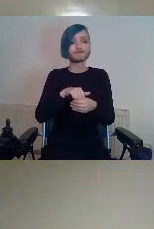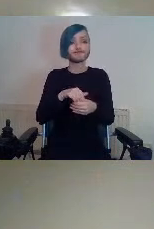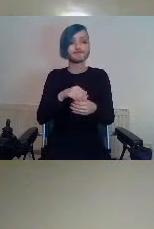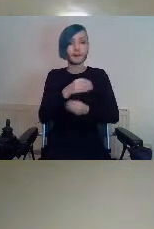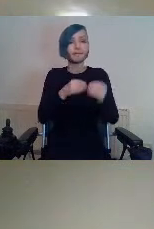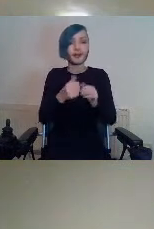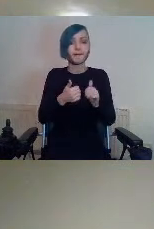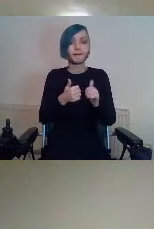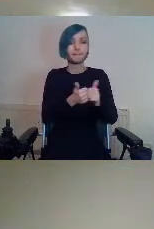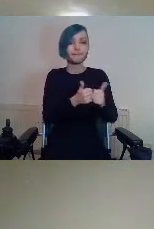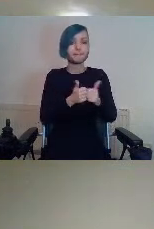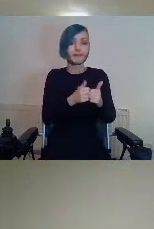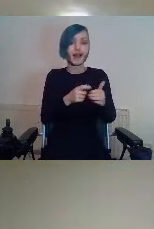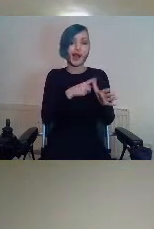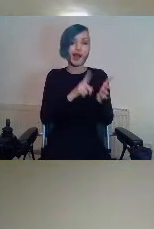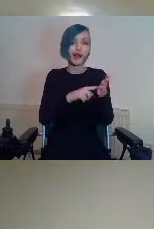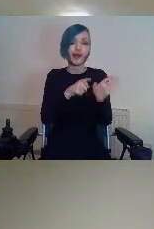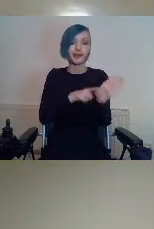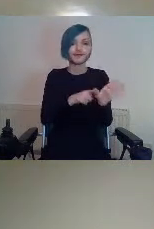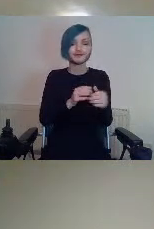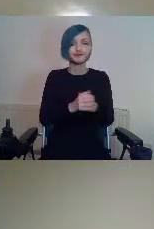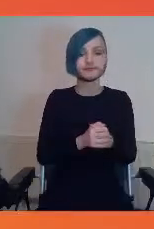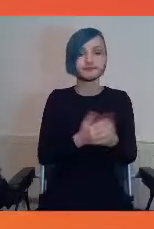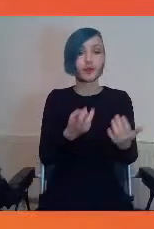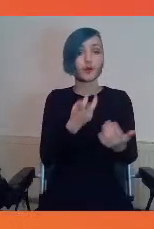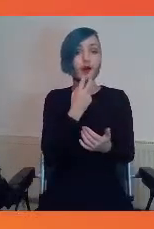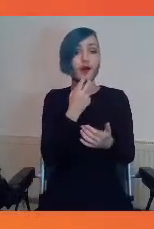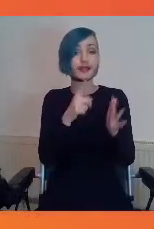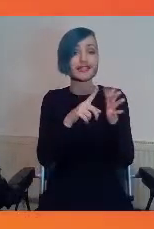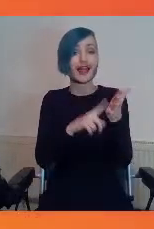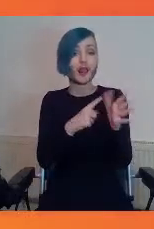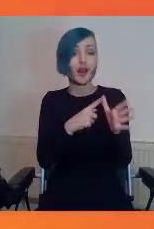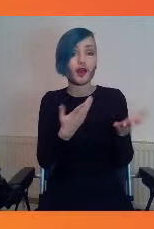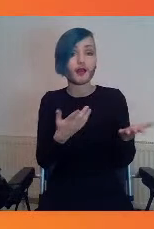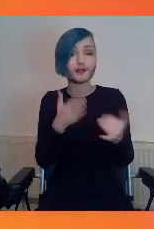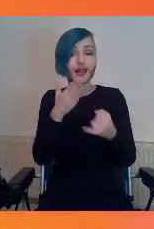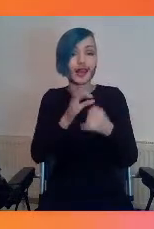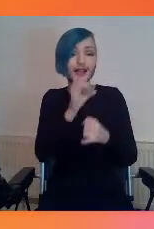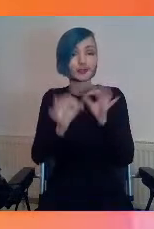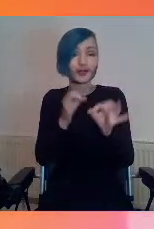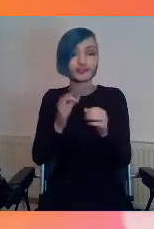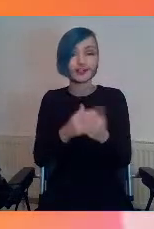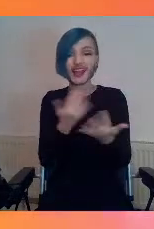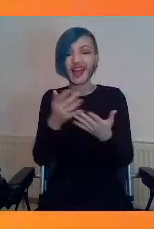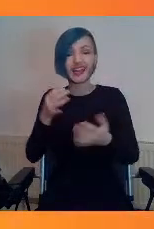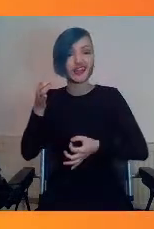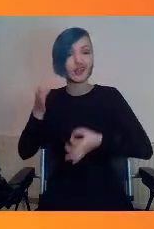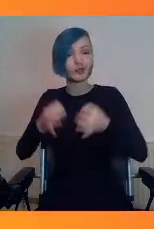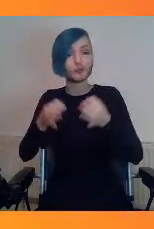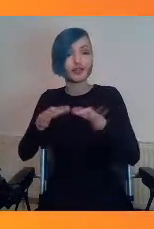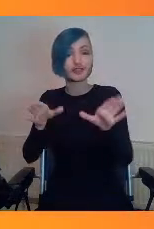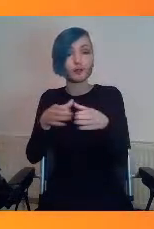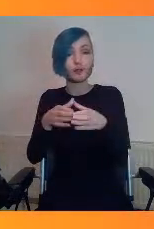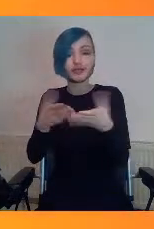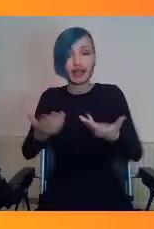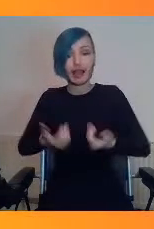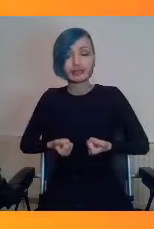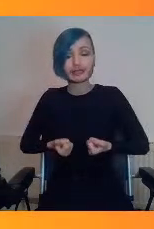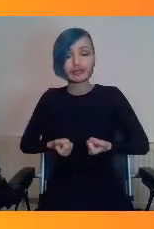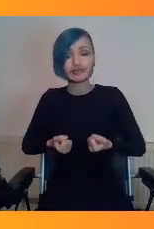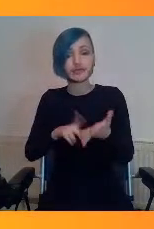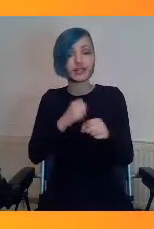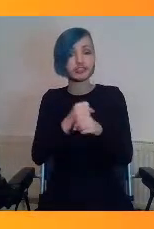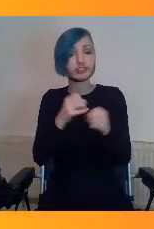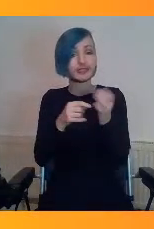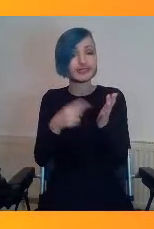Auntie Ellen, over to you for the final question again. Like, is there any political parties that do accept this? It was interesting to hear from Vitalina that